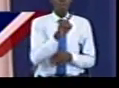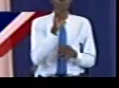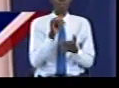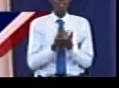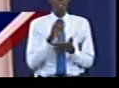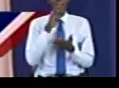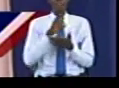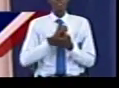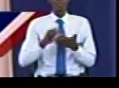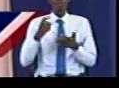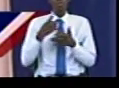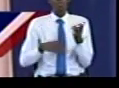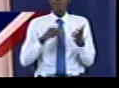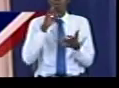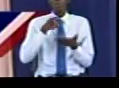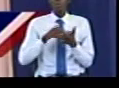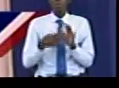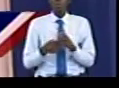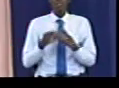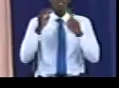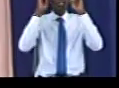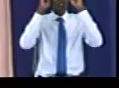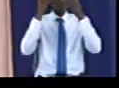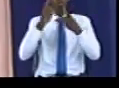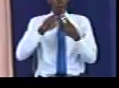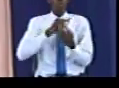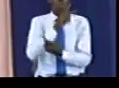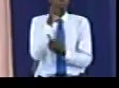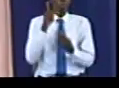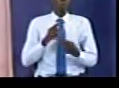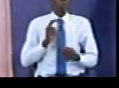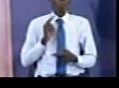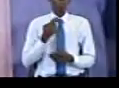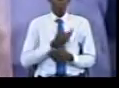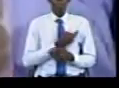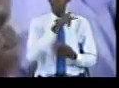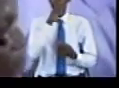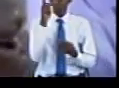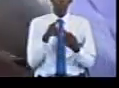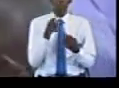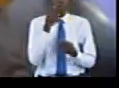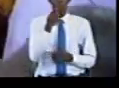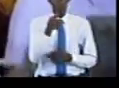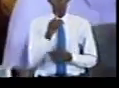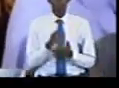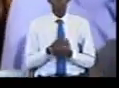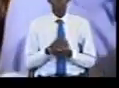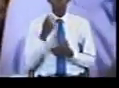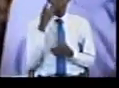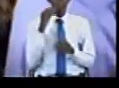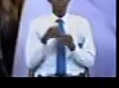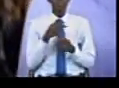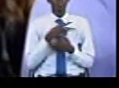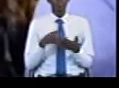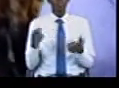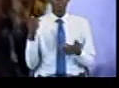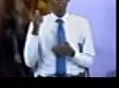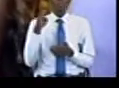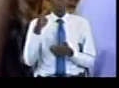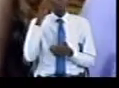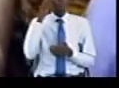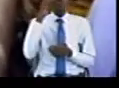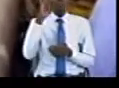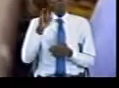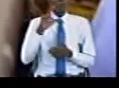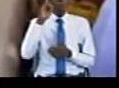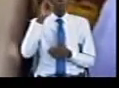the purpose? He wants to perfect us. He wants to perfect you. Look at verse 14 again. For by one offering he